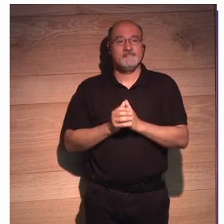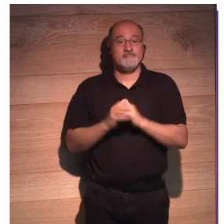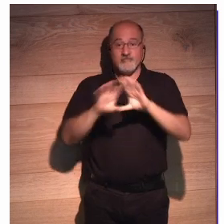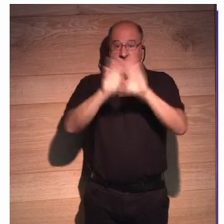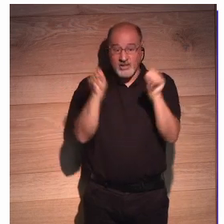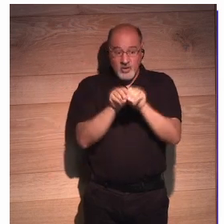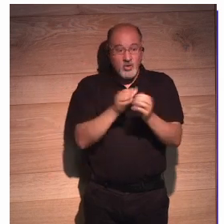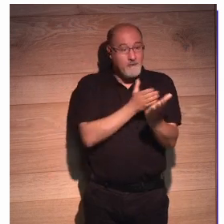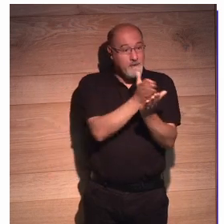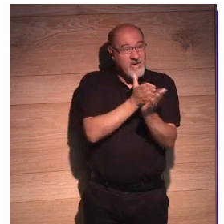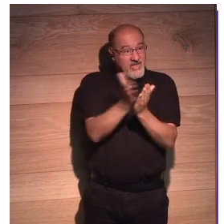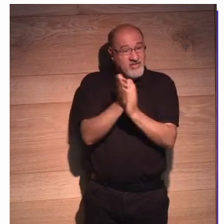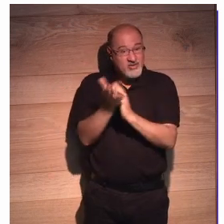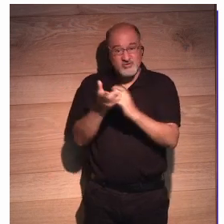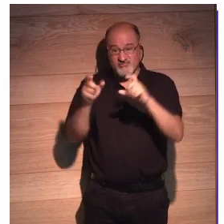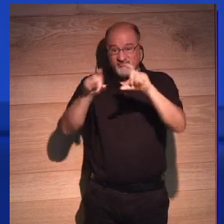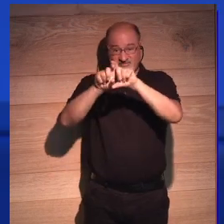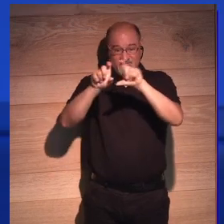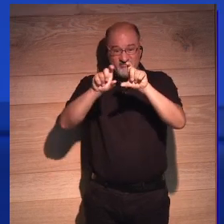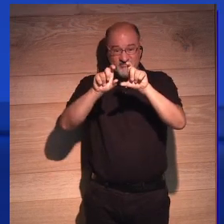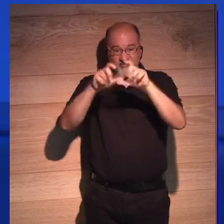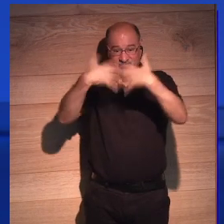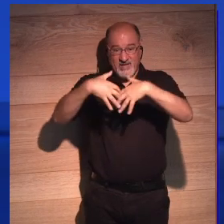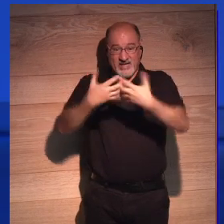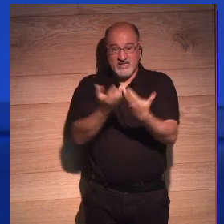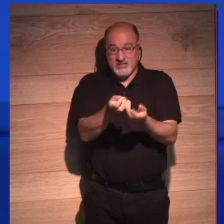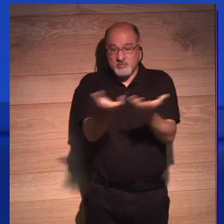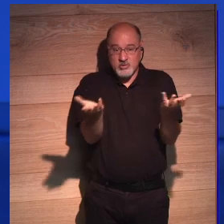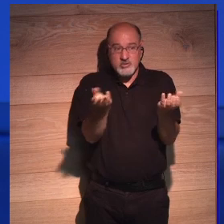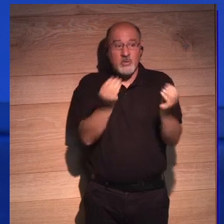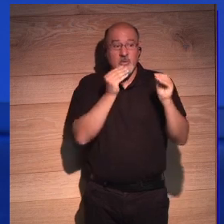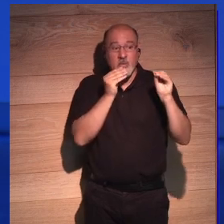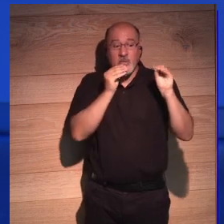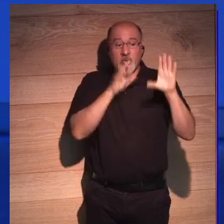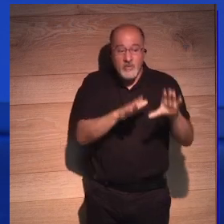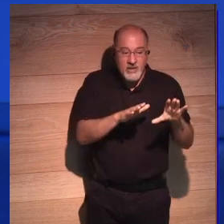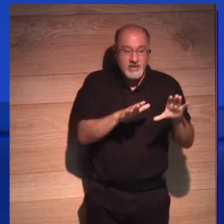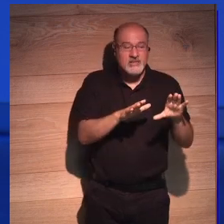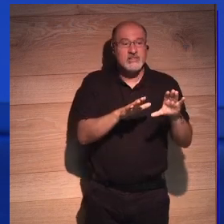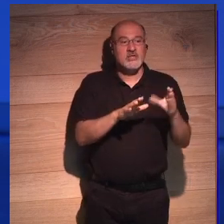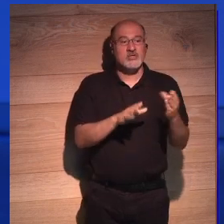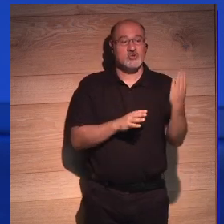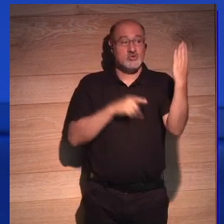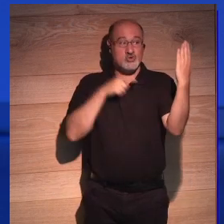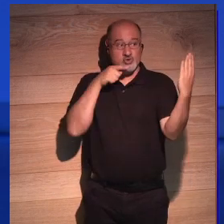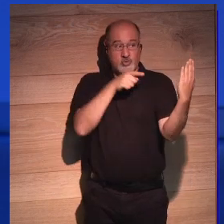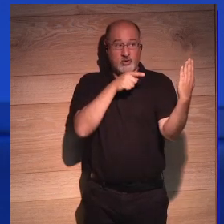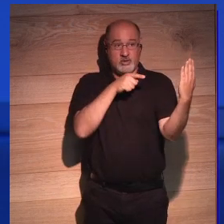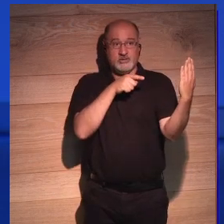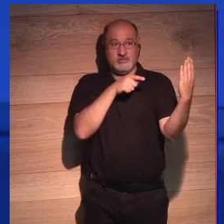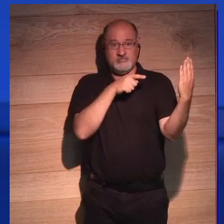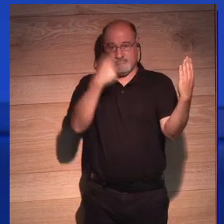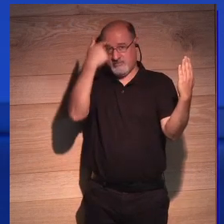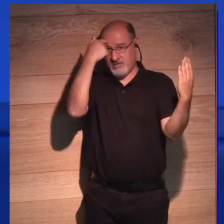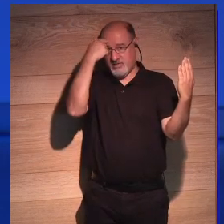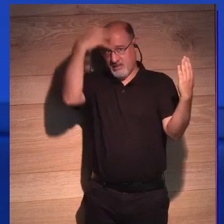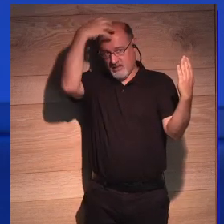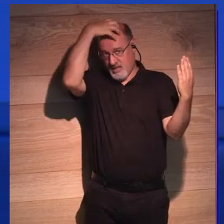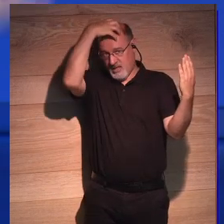symbol represents something else, and your brain does the work of getting you into it. Simulative media is more